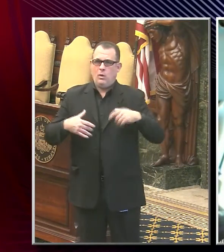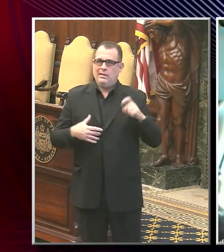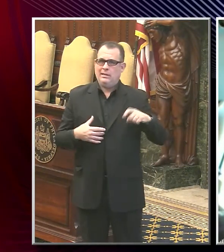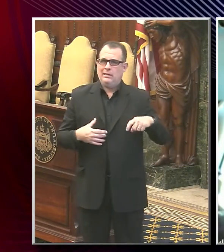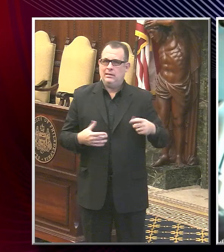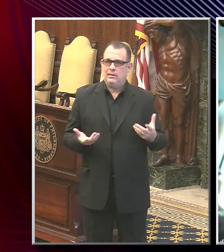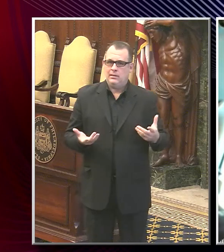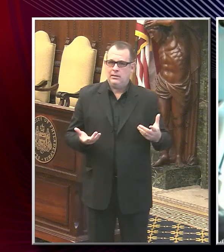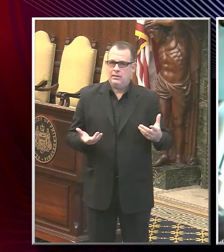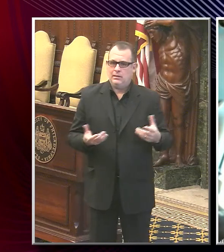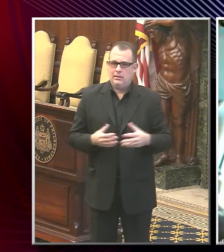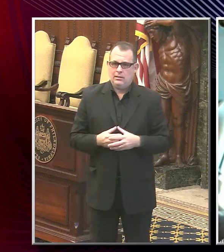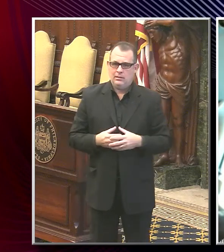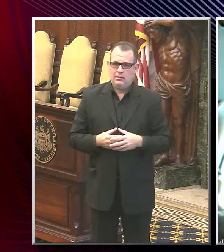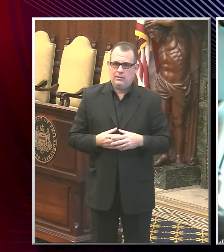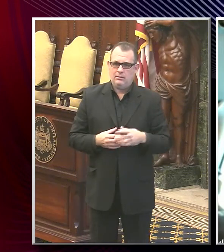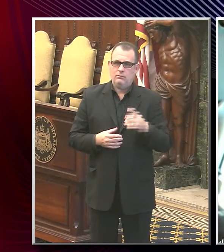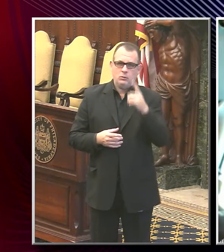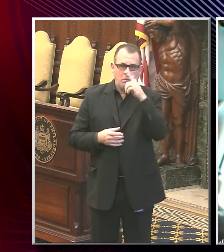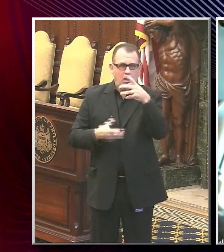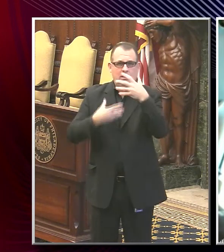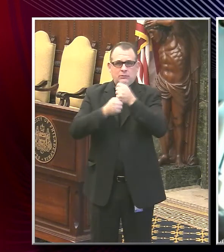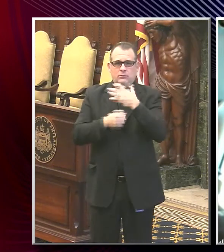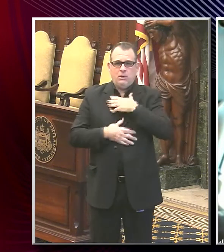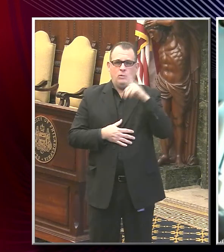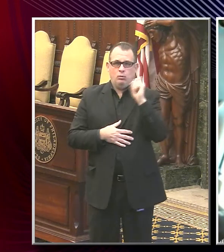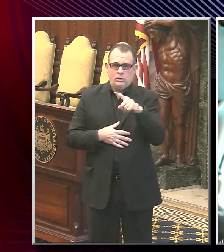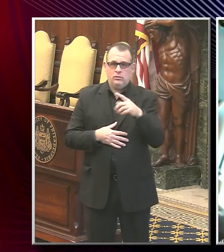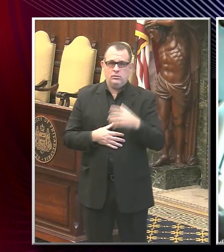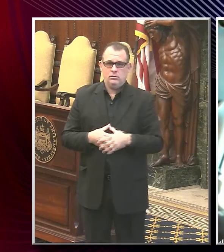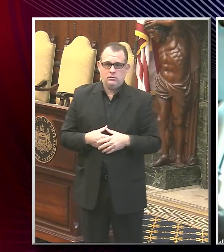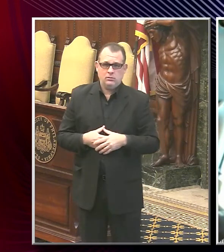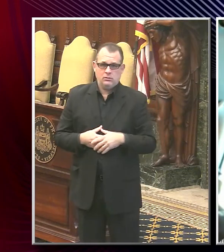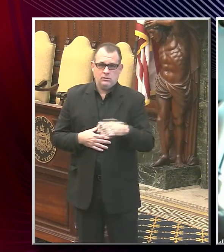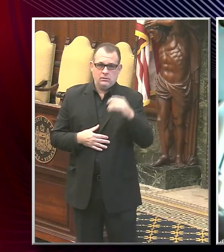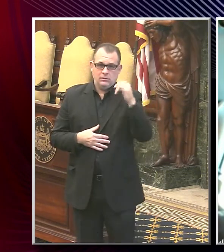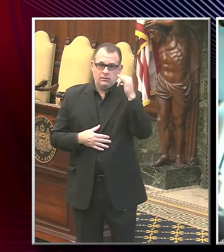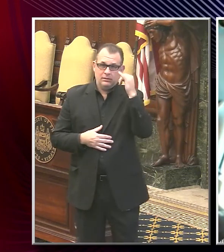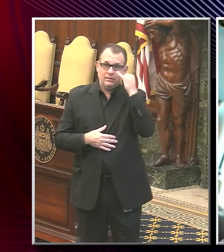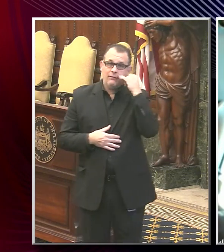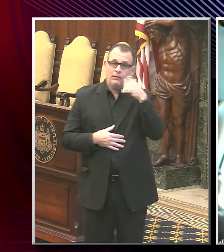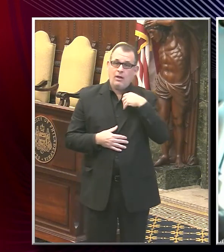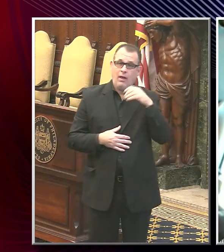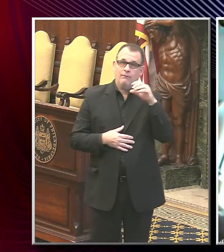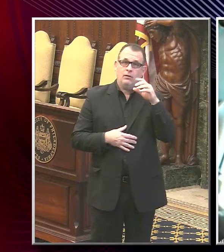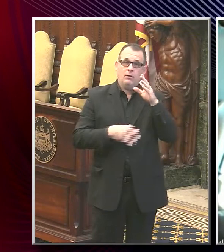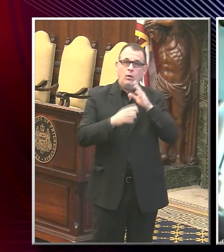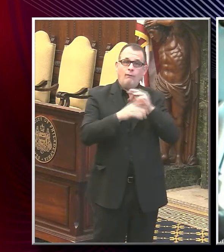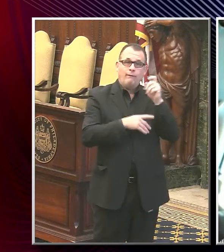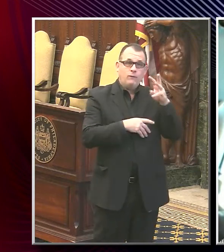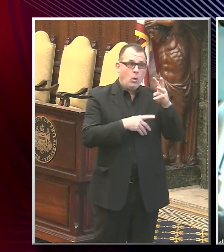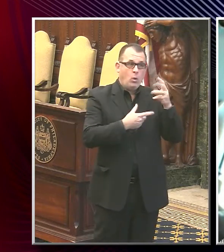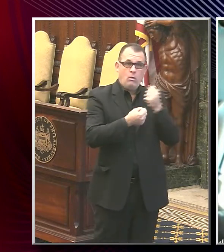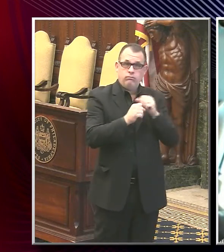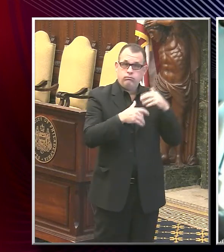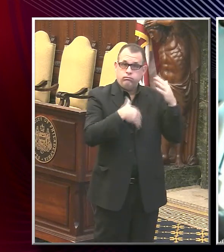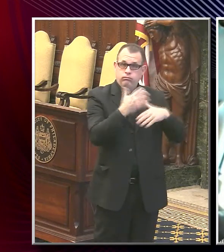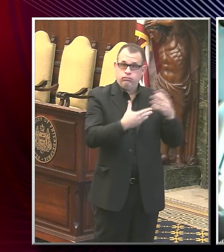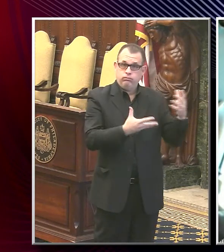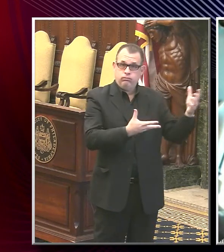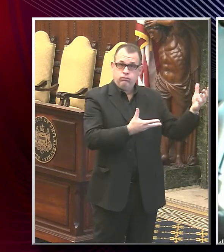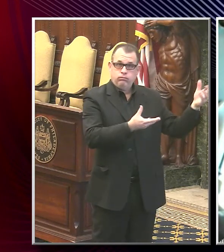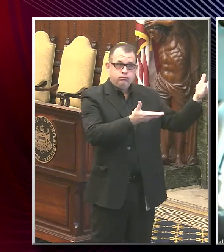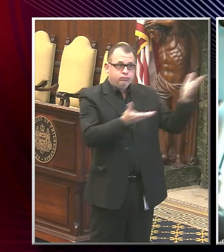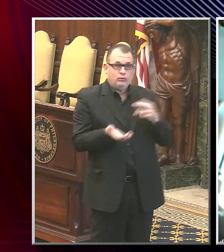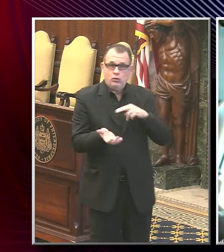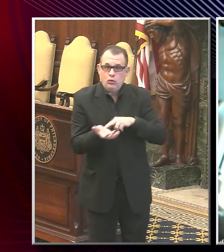would you consider reopening an overflow site or even having some nurses and doctors come in from other states as we